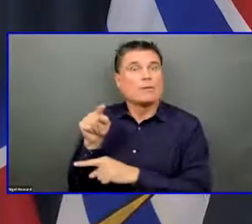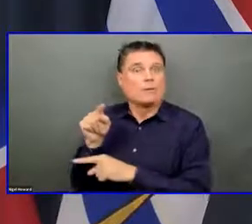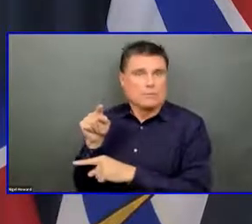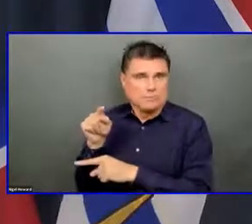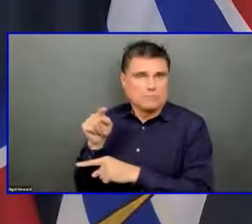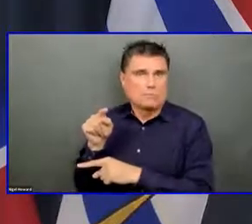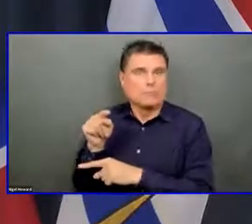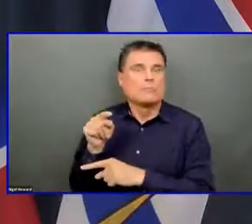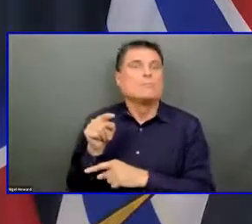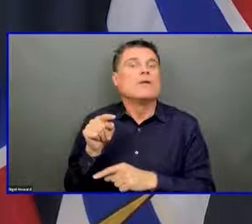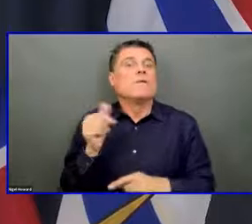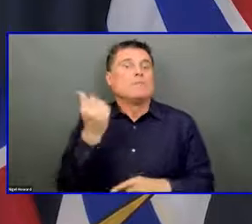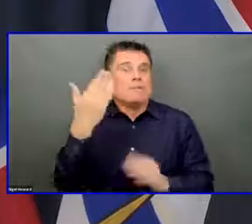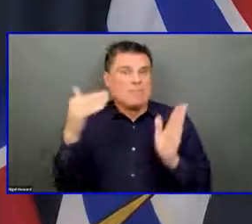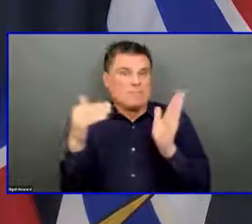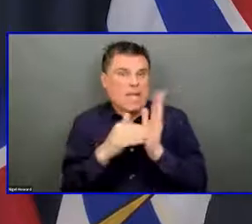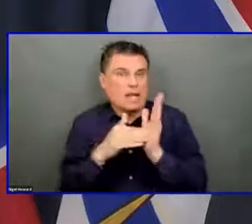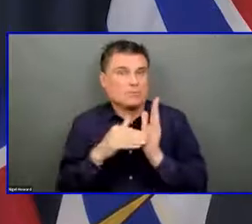15,446 in Northern Health,